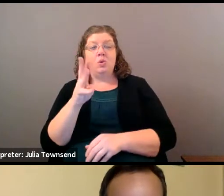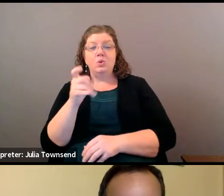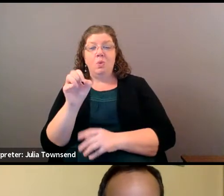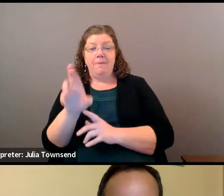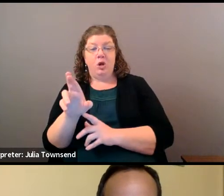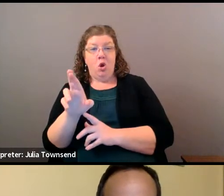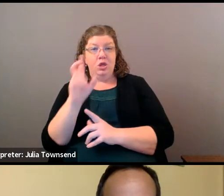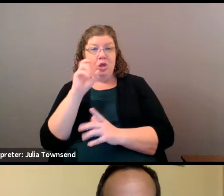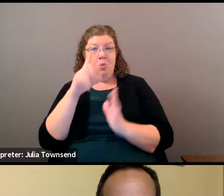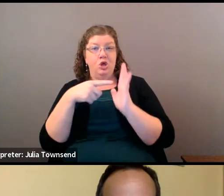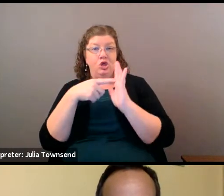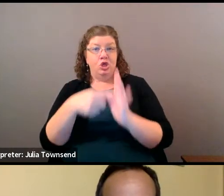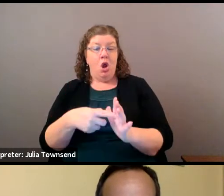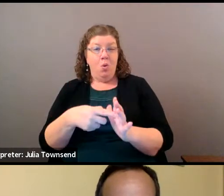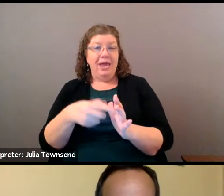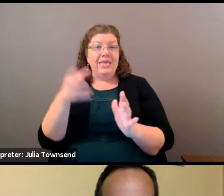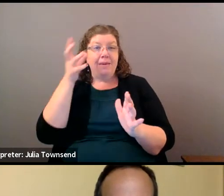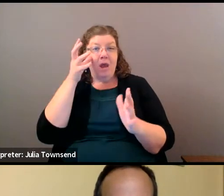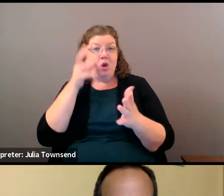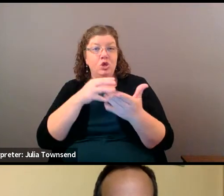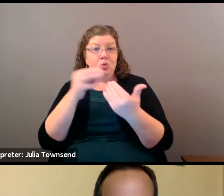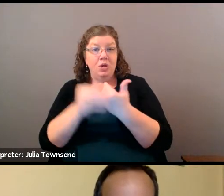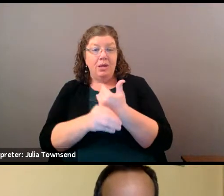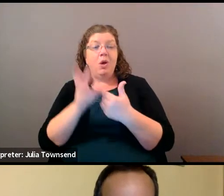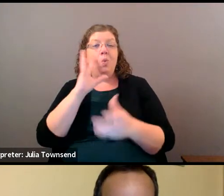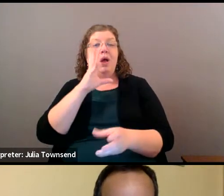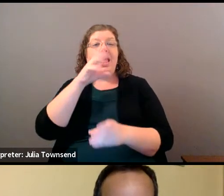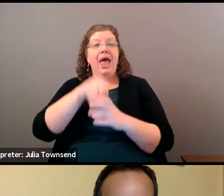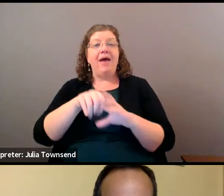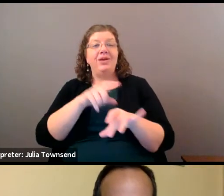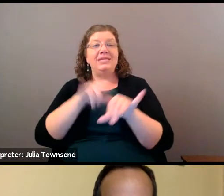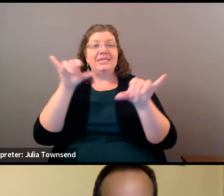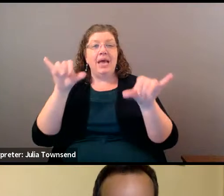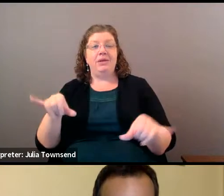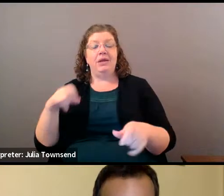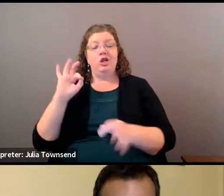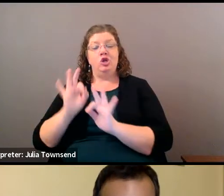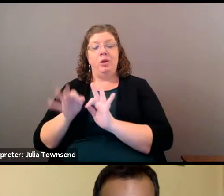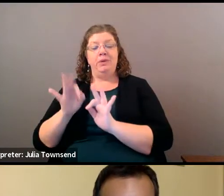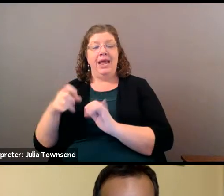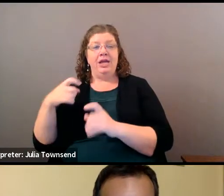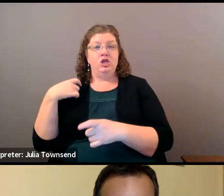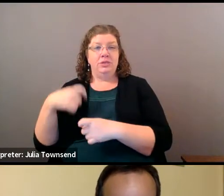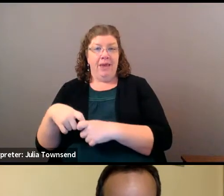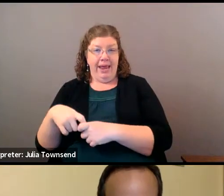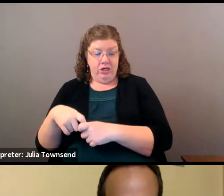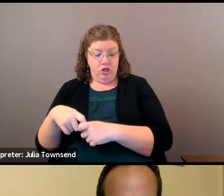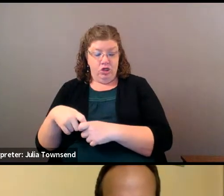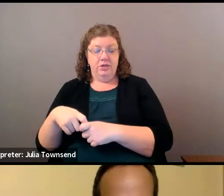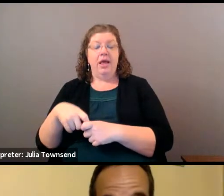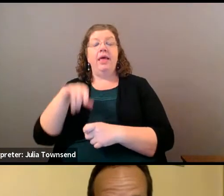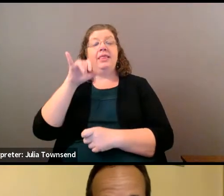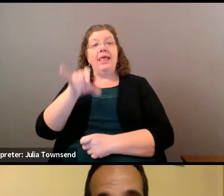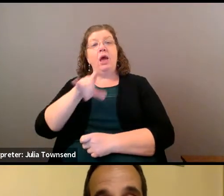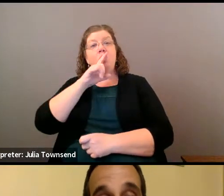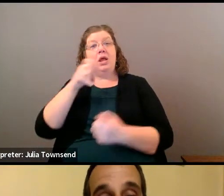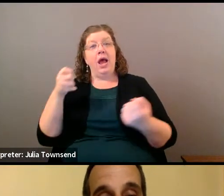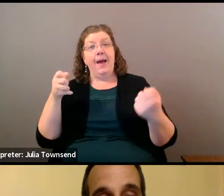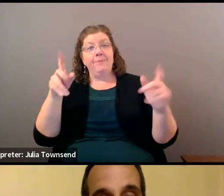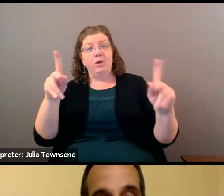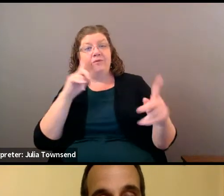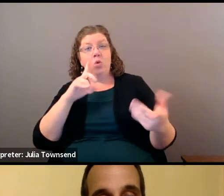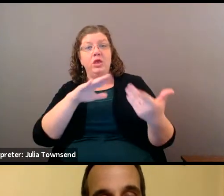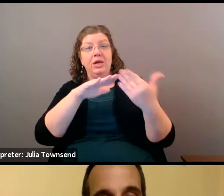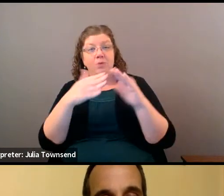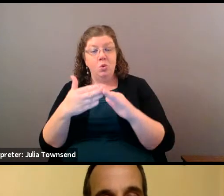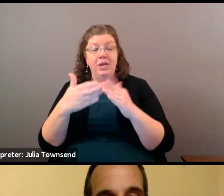are showing the parents the curriculum will have a simultaneous interpretation. And that really is an opportunity for the community